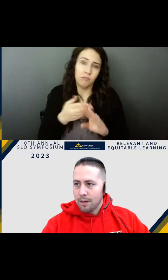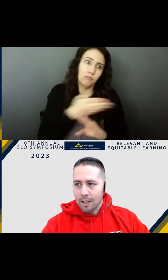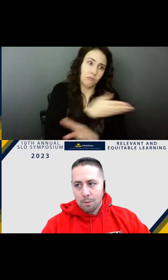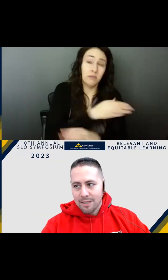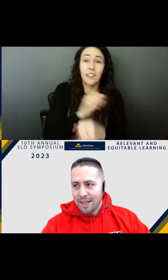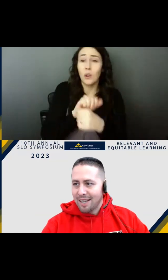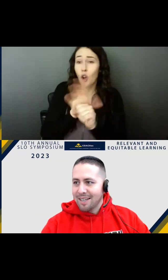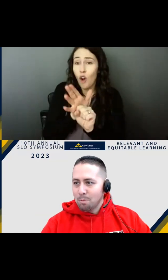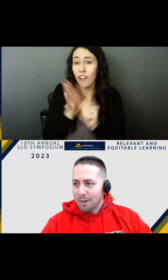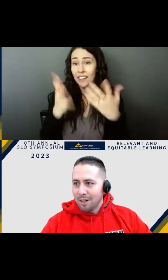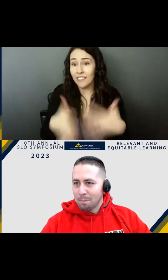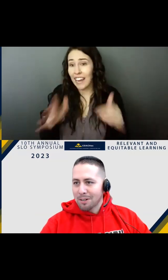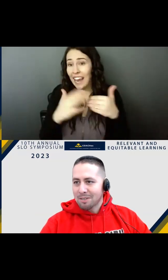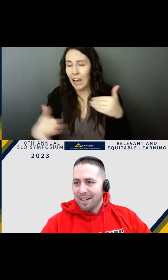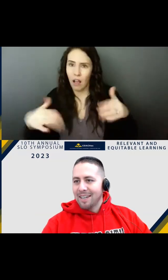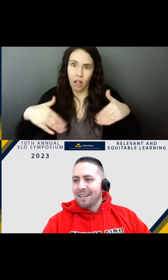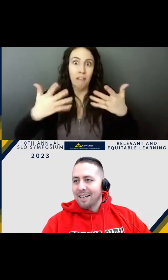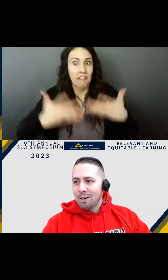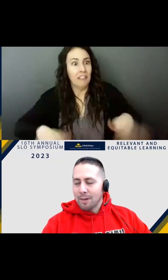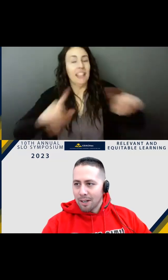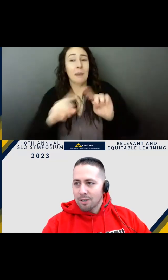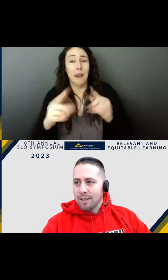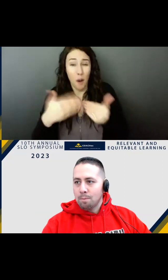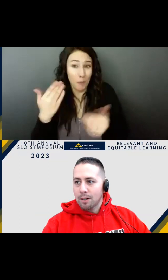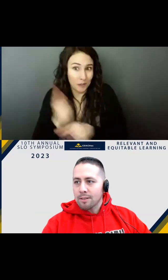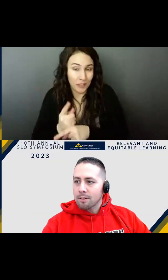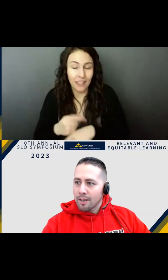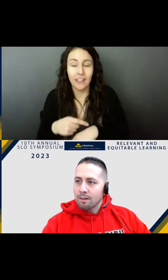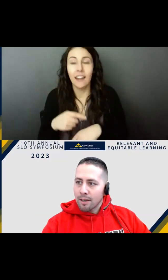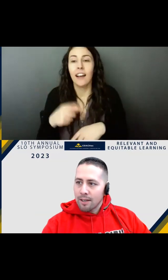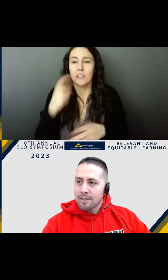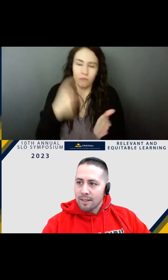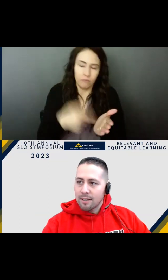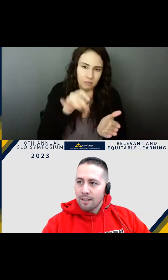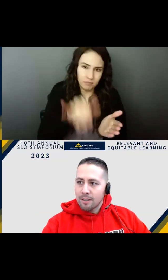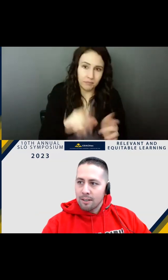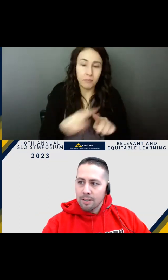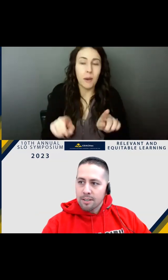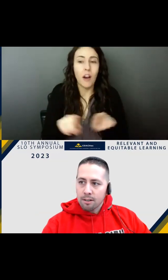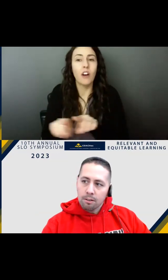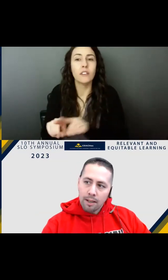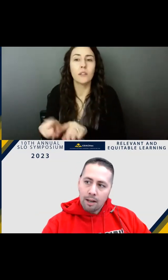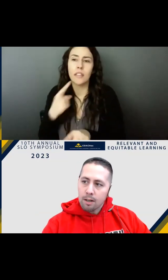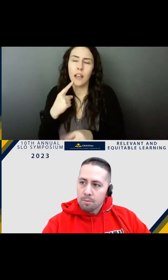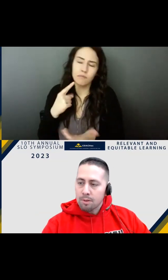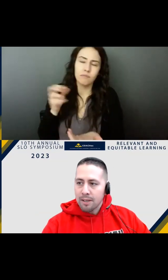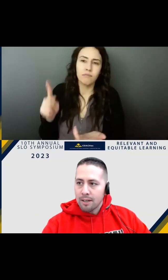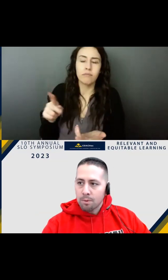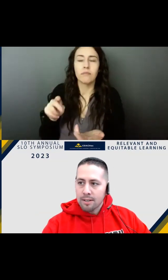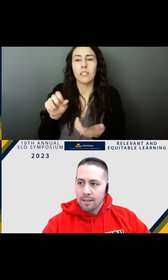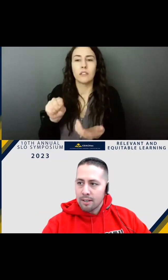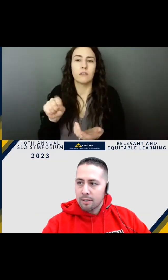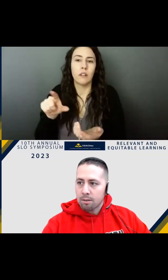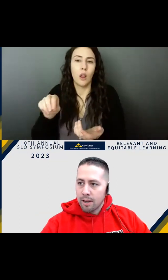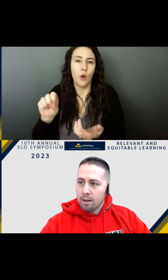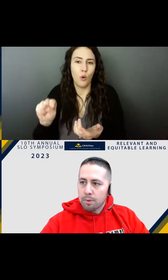right? We're not out of the woods yet, but almost, right? Acknowledging that, but also like, okay, and saying, these student learning outcomes from the beginning